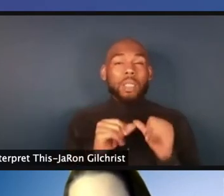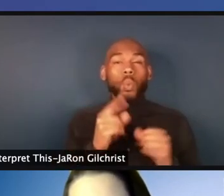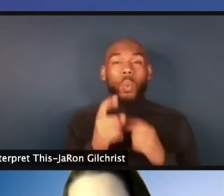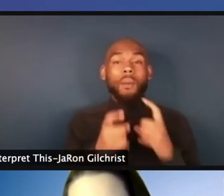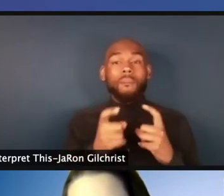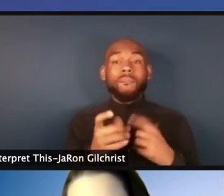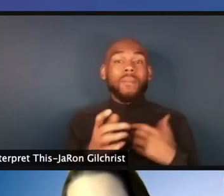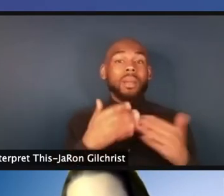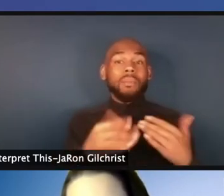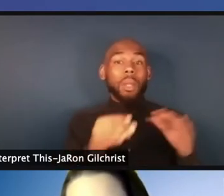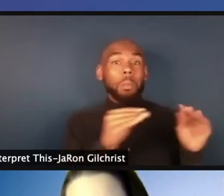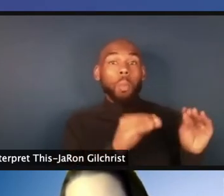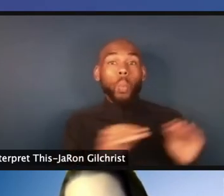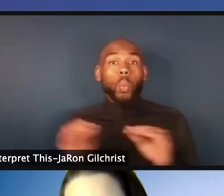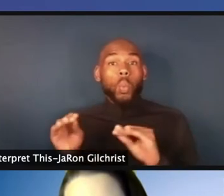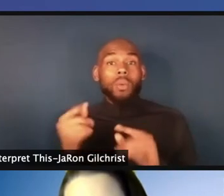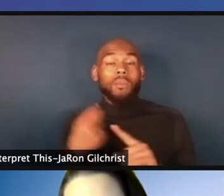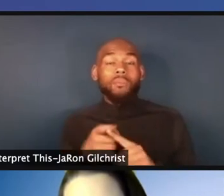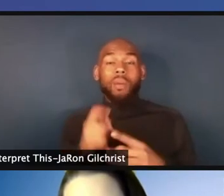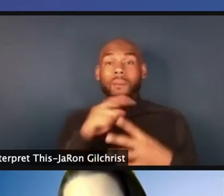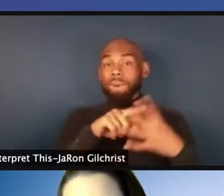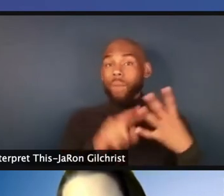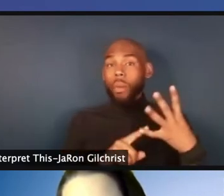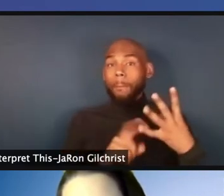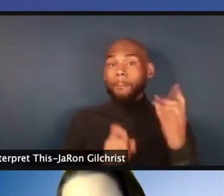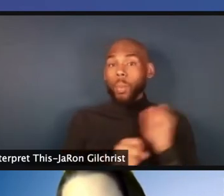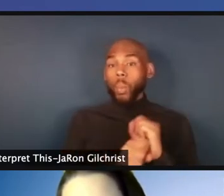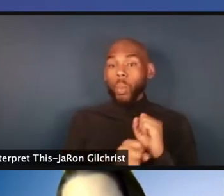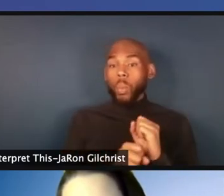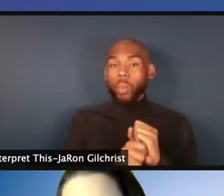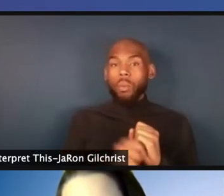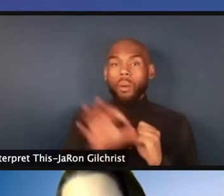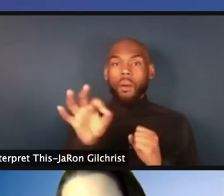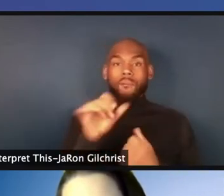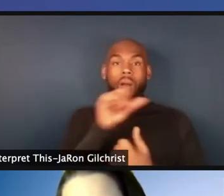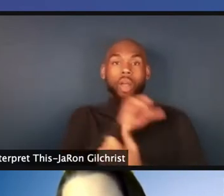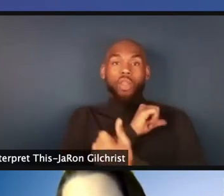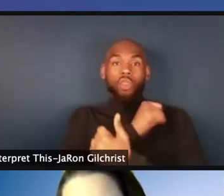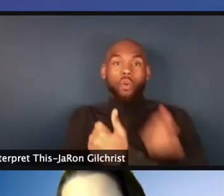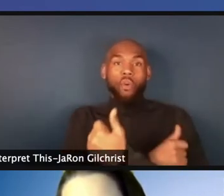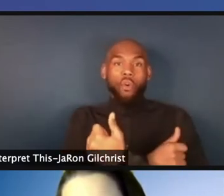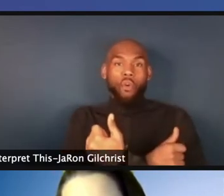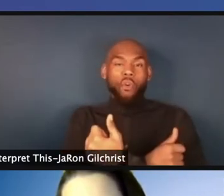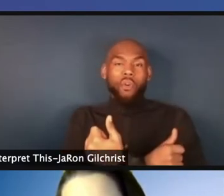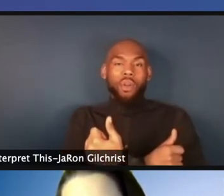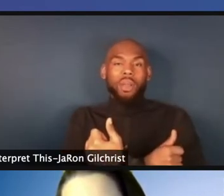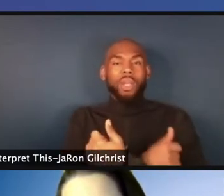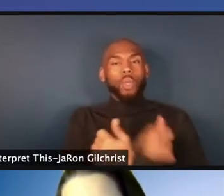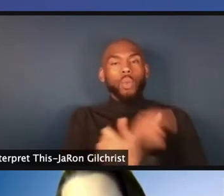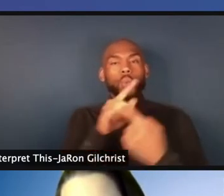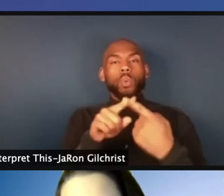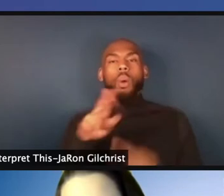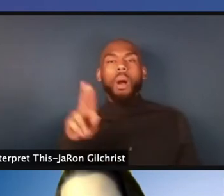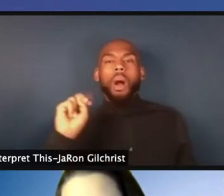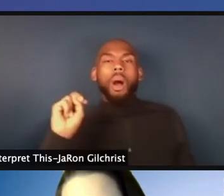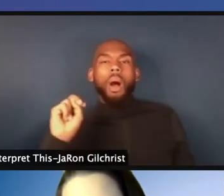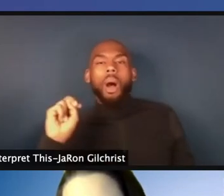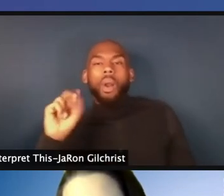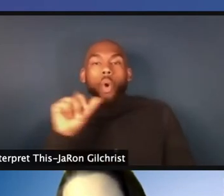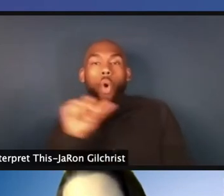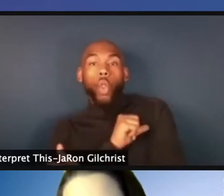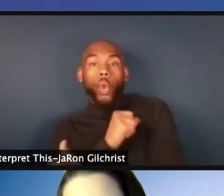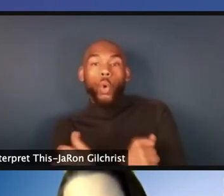from thinking about a framework of being the authority to being an authority, to thinking about positional